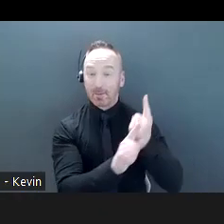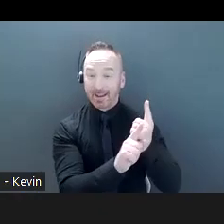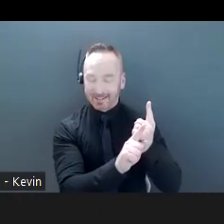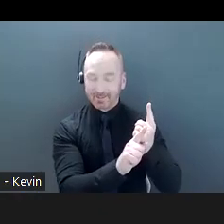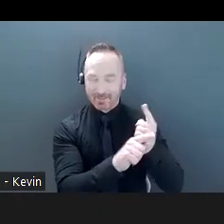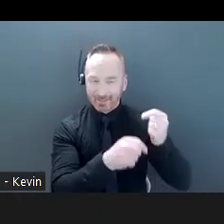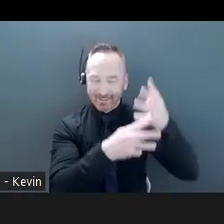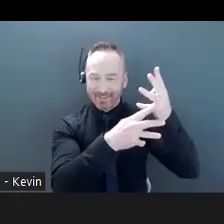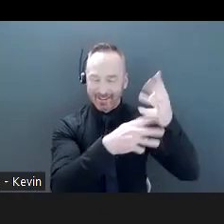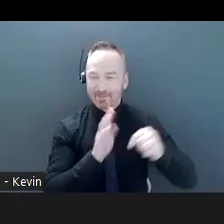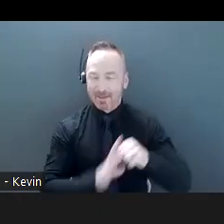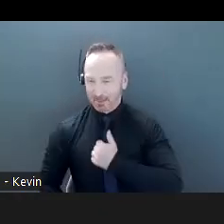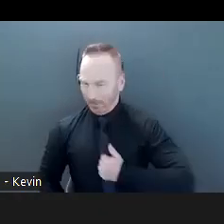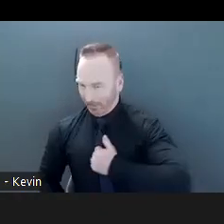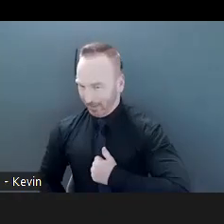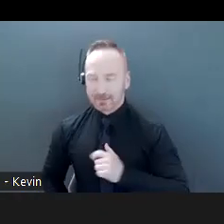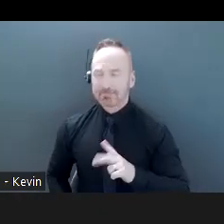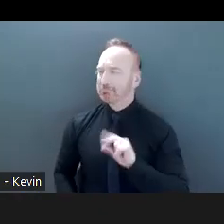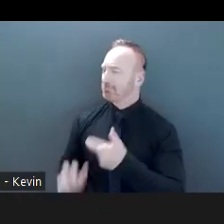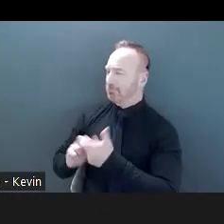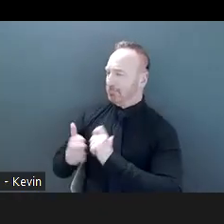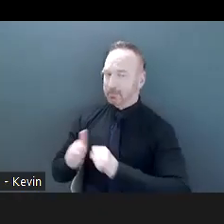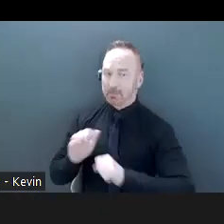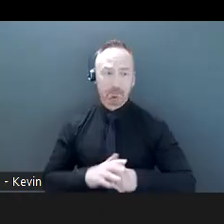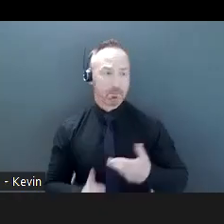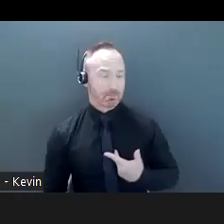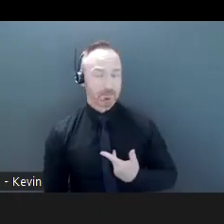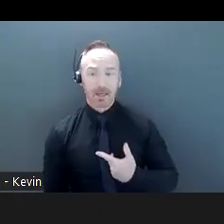Grandparents' rights because family matters.